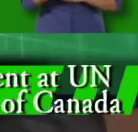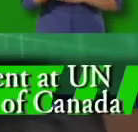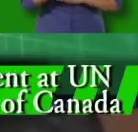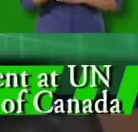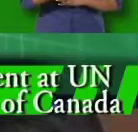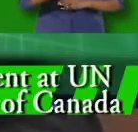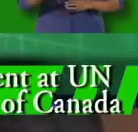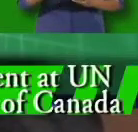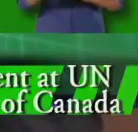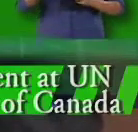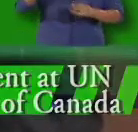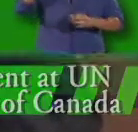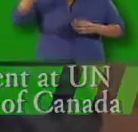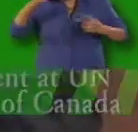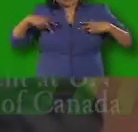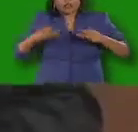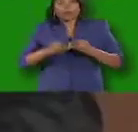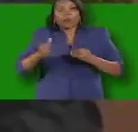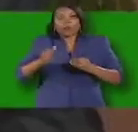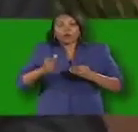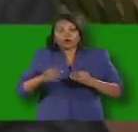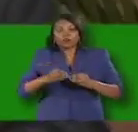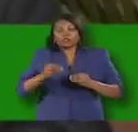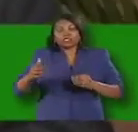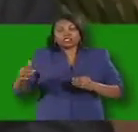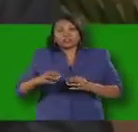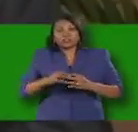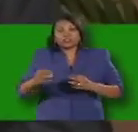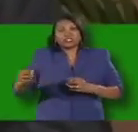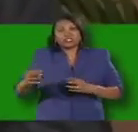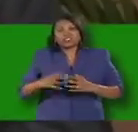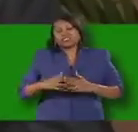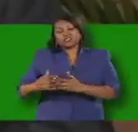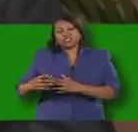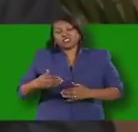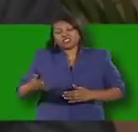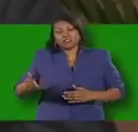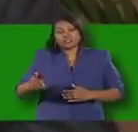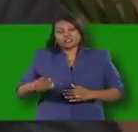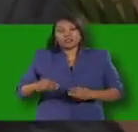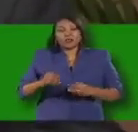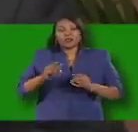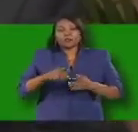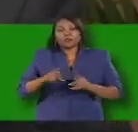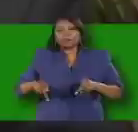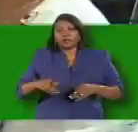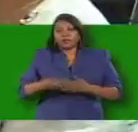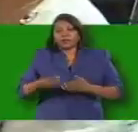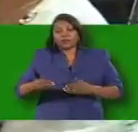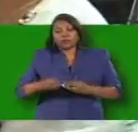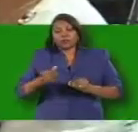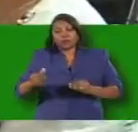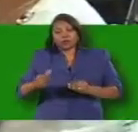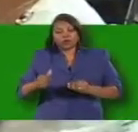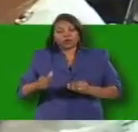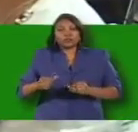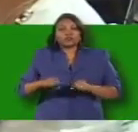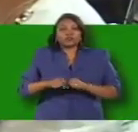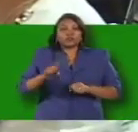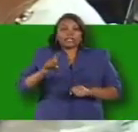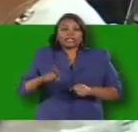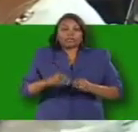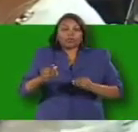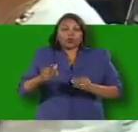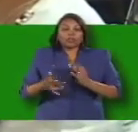directly from the increasing demands of an emerging middle class around the world, and especially in the larger emerging countries